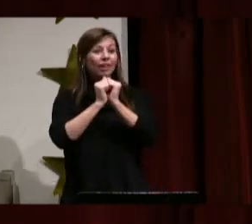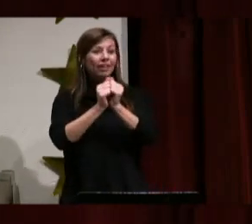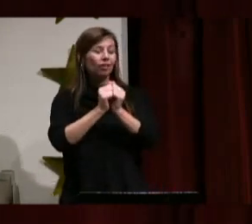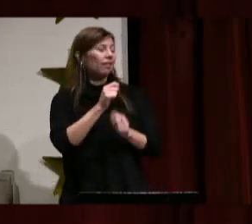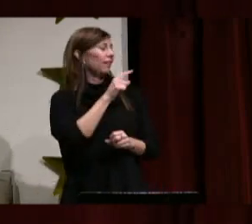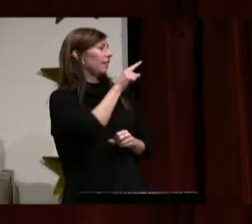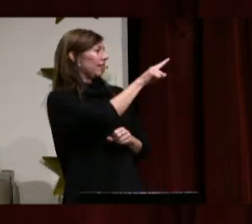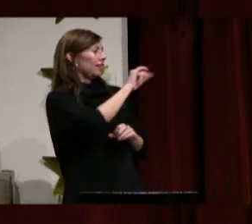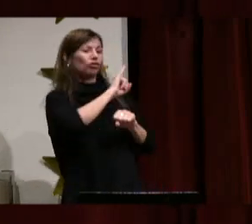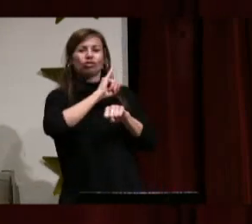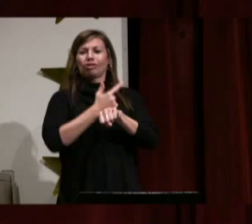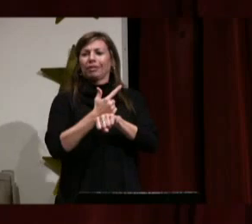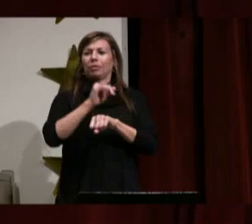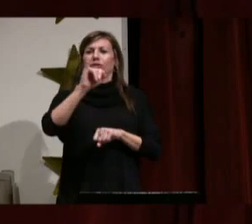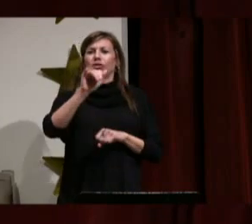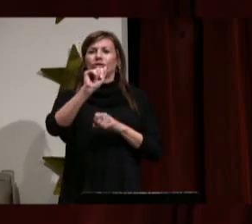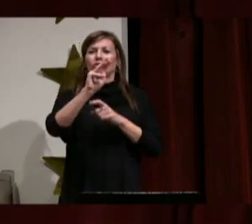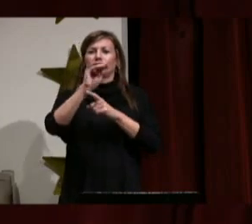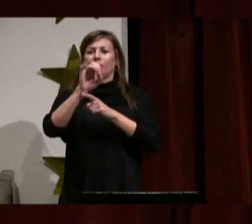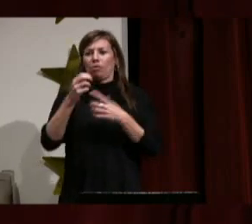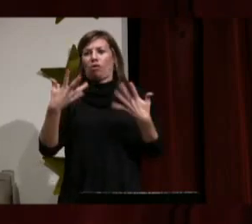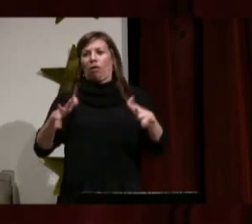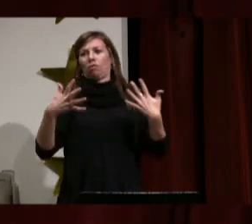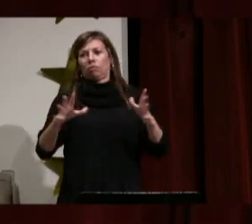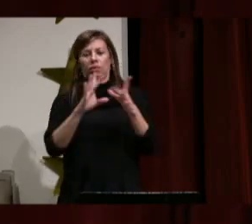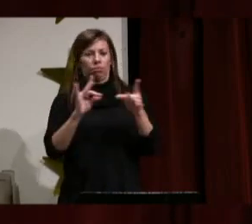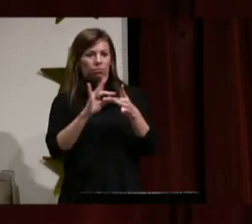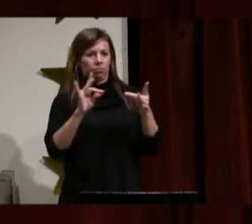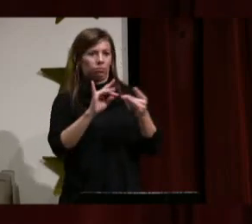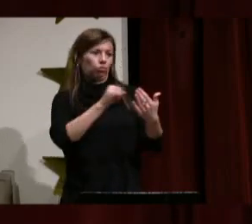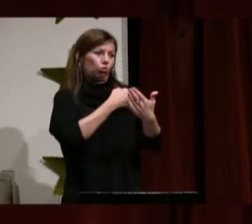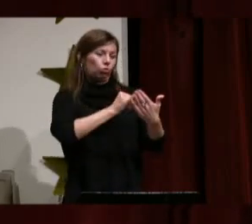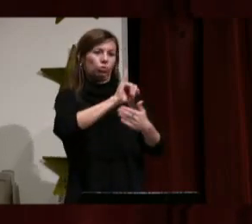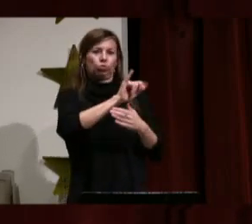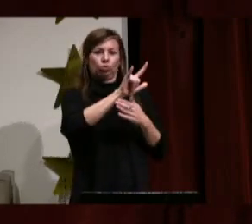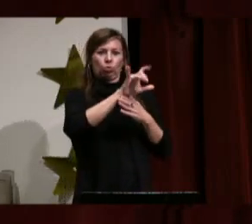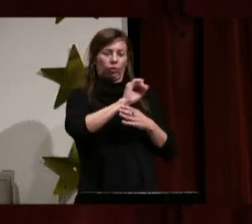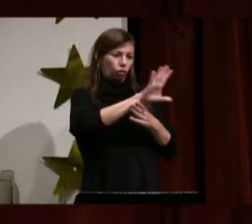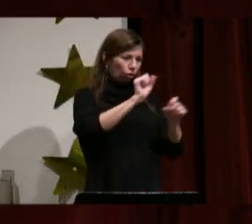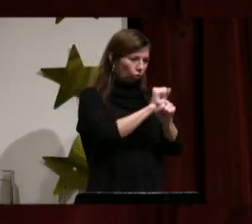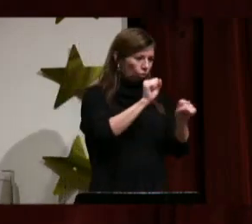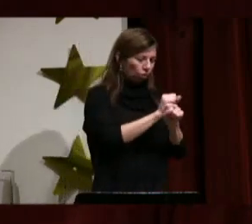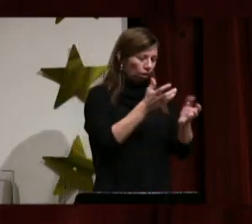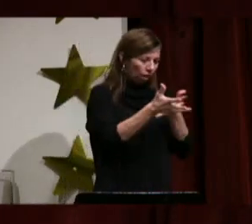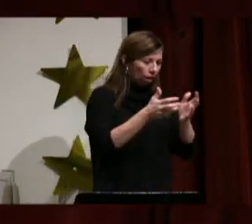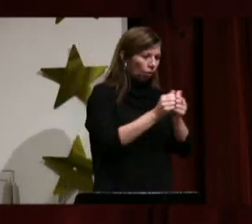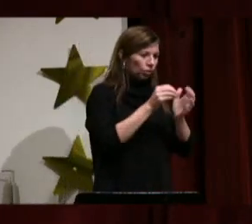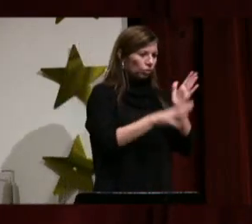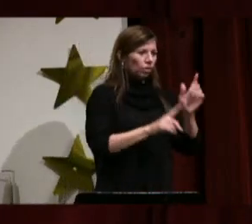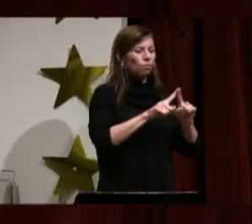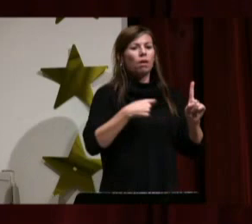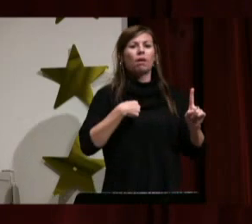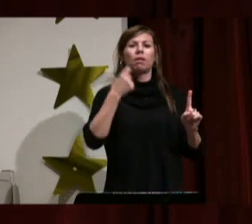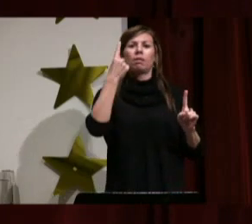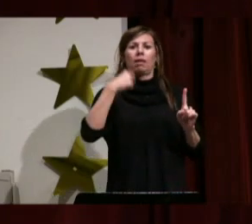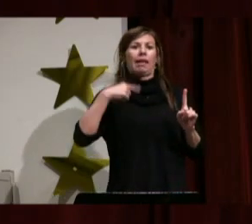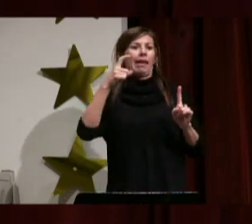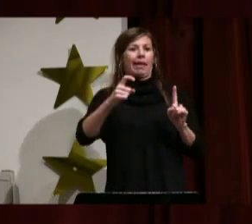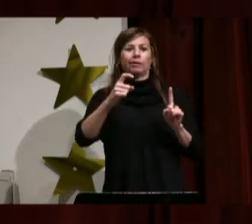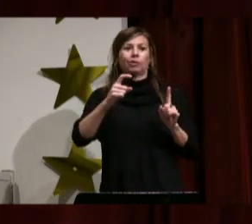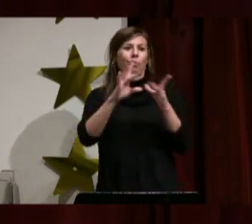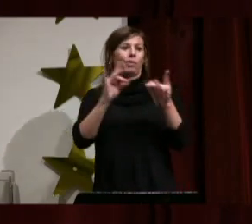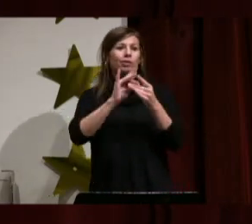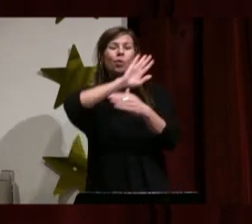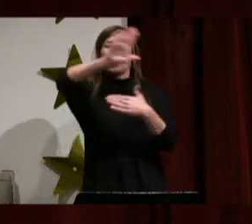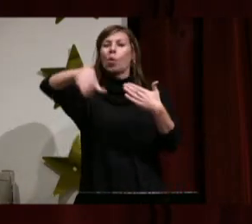Jamie already mentioned the tremendous work that Julie does with our students, but I would be remiss if I didn't mention the entire